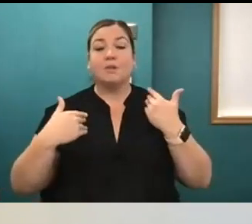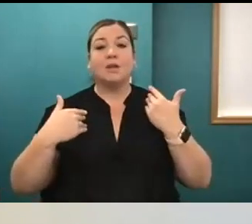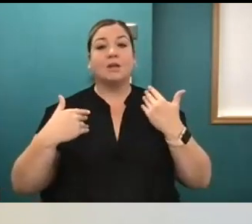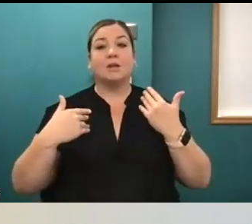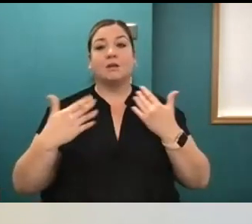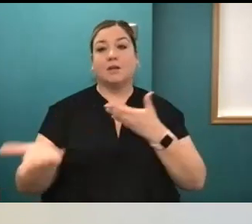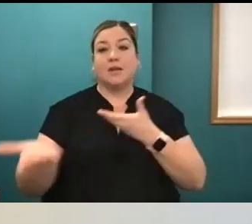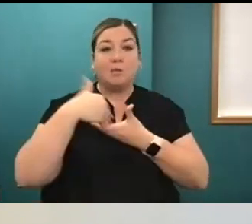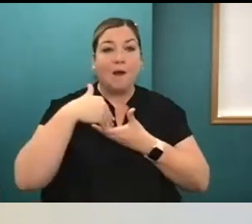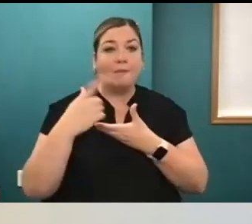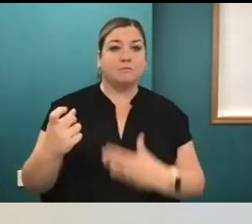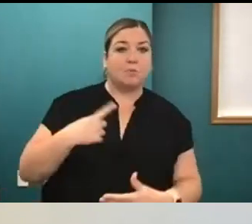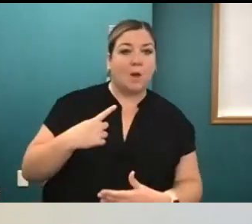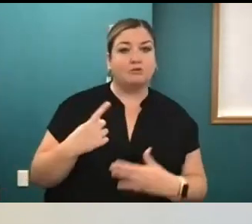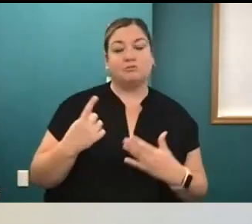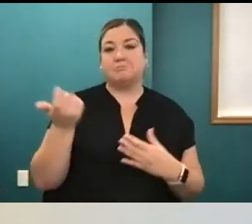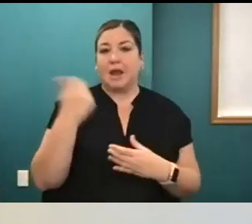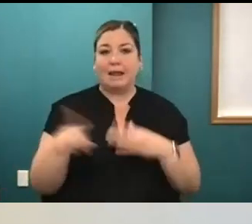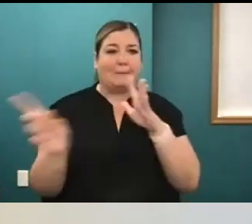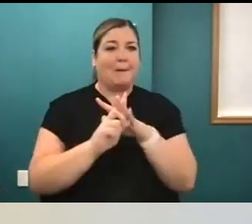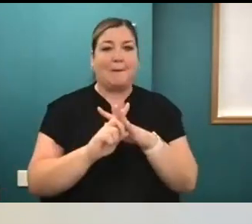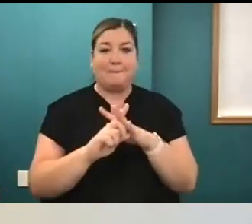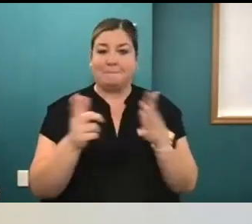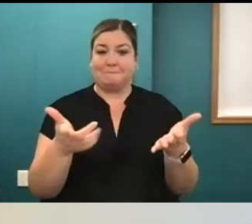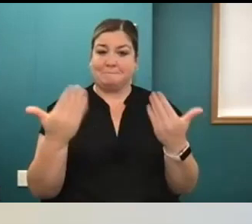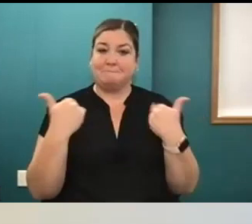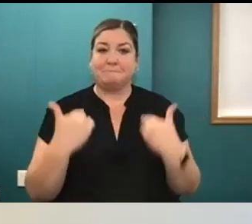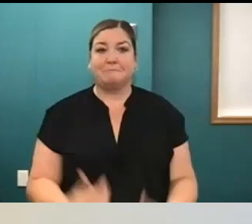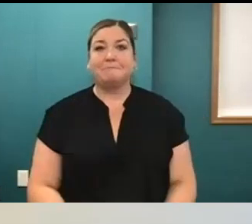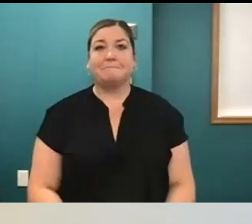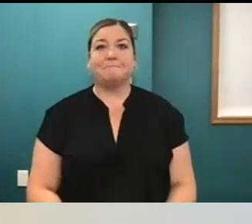in, interrupt with any questions or anything that pop up. Okay.